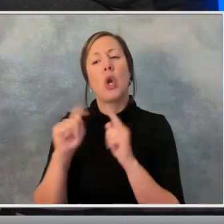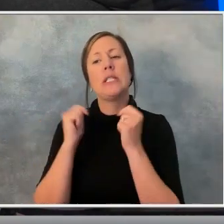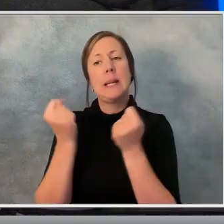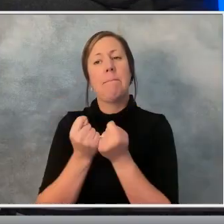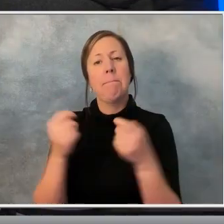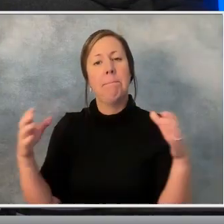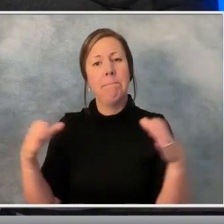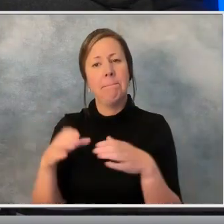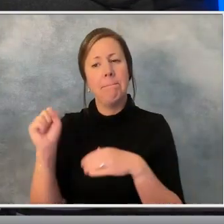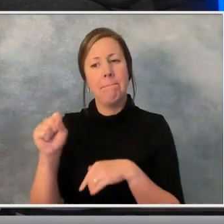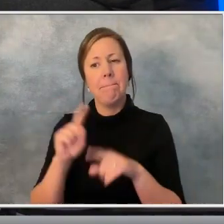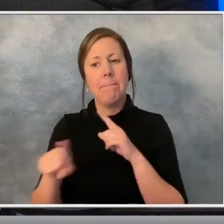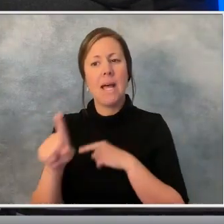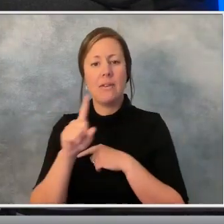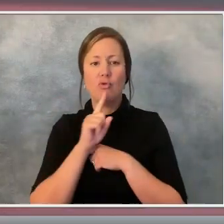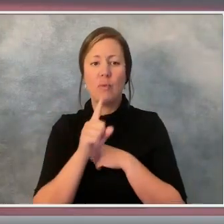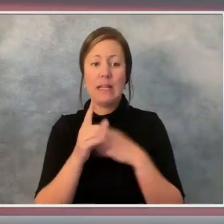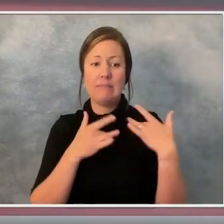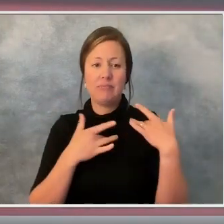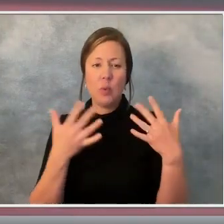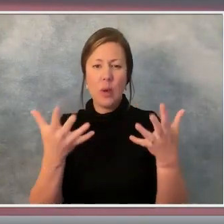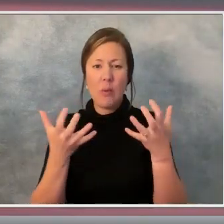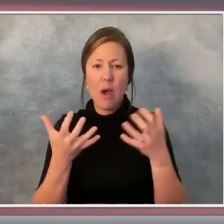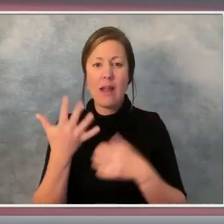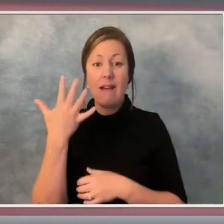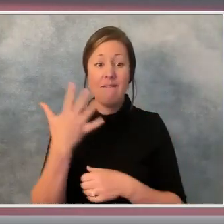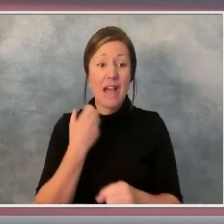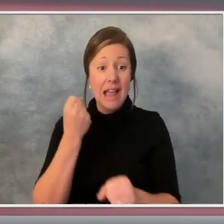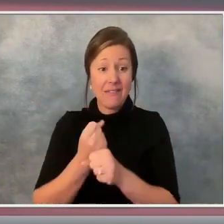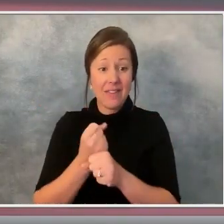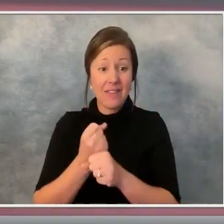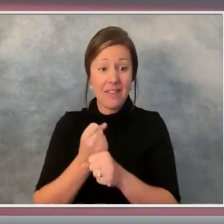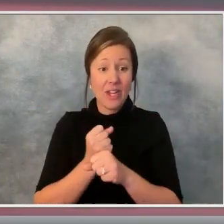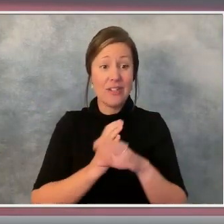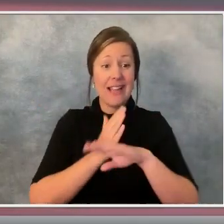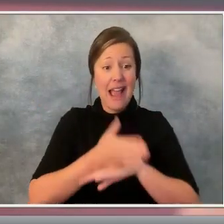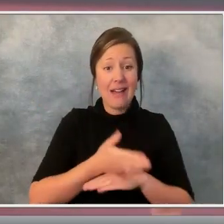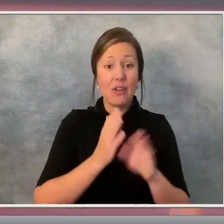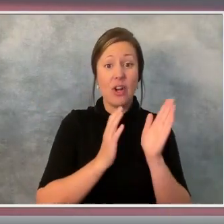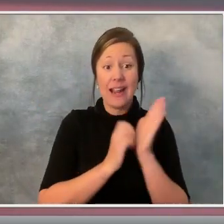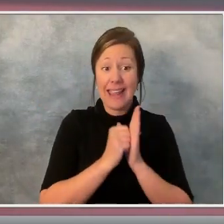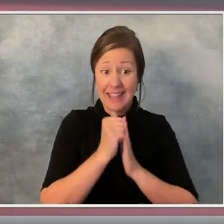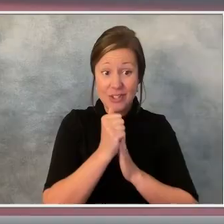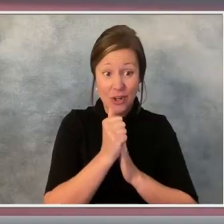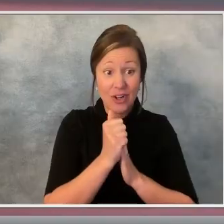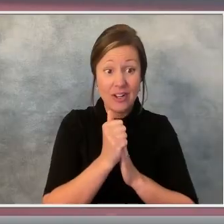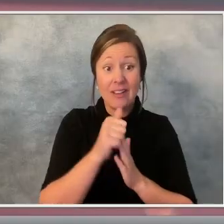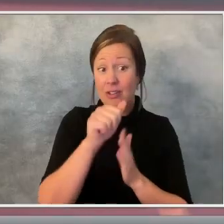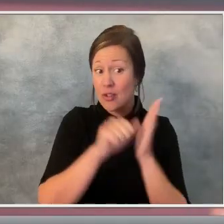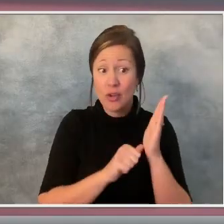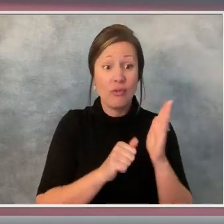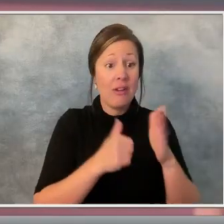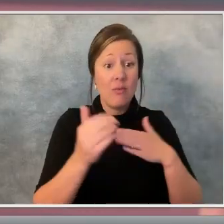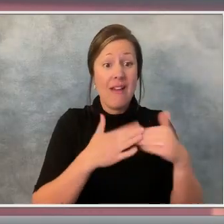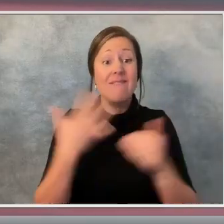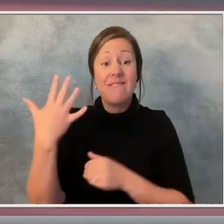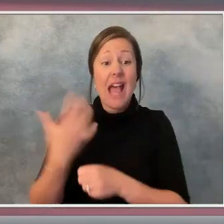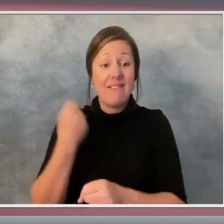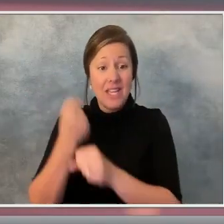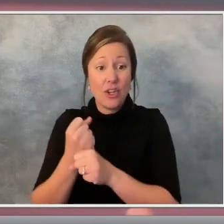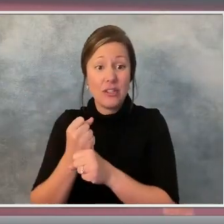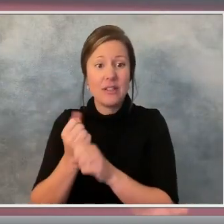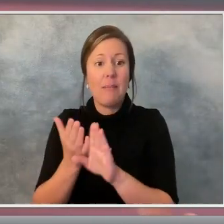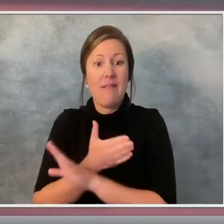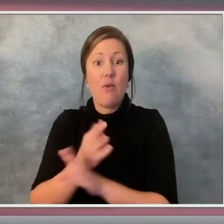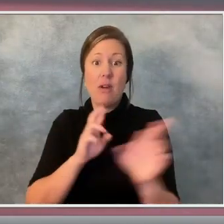you know, typically we want 5 years clear from prostate or any other form of cancer before you'd be eligible. Now we make exceptions, and we do,